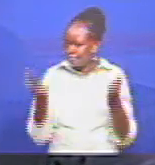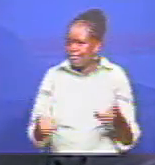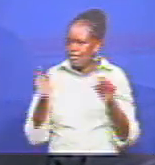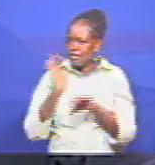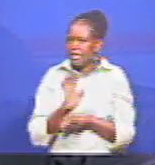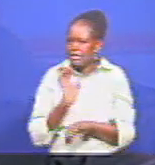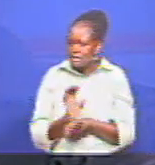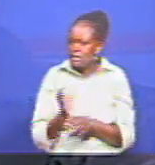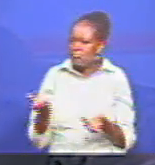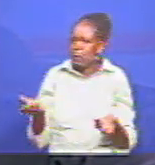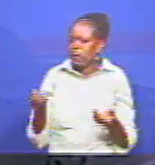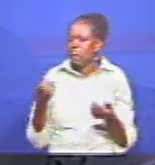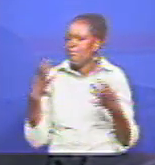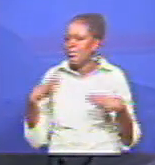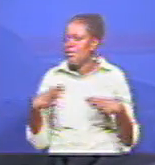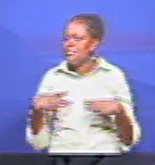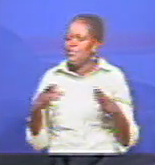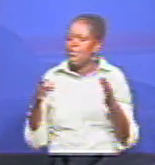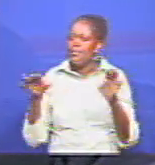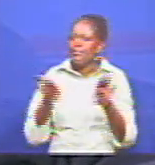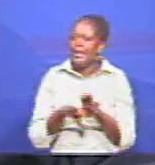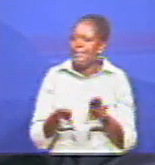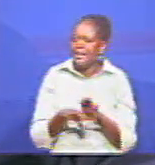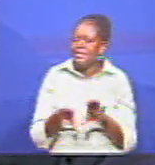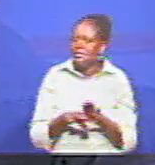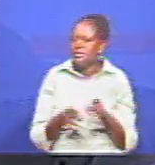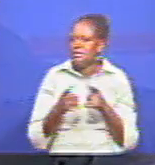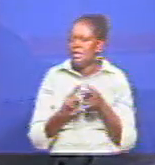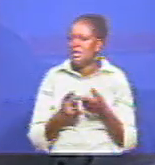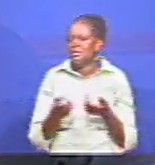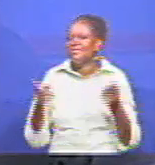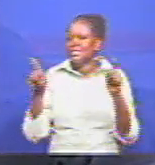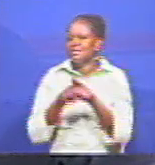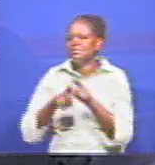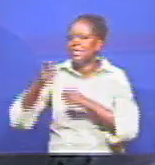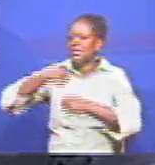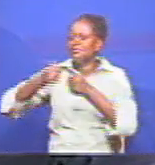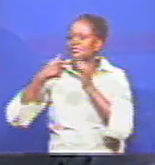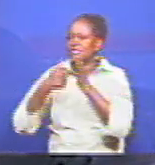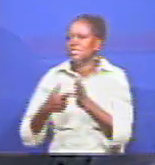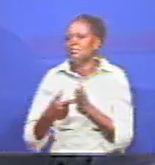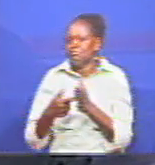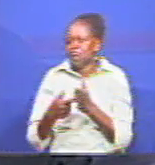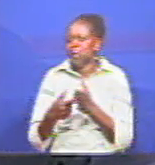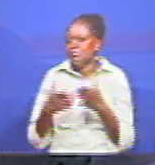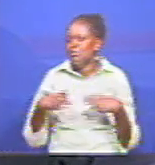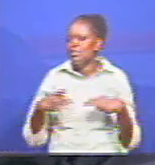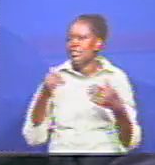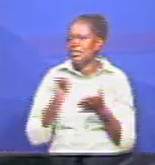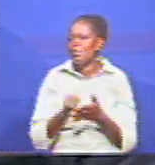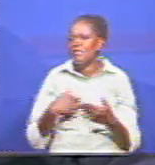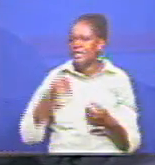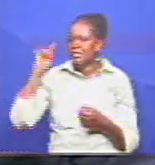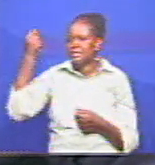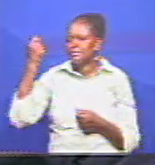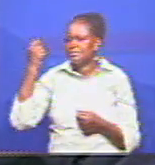churches, we have faithful, and they have similar activities uh-huh. like the ones we have here in Kenya. Mm-hmm. Of